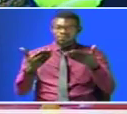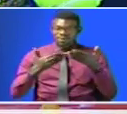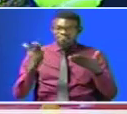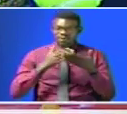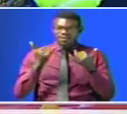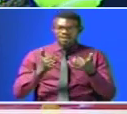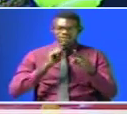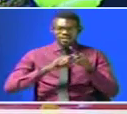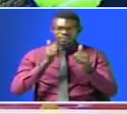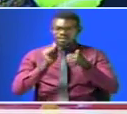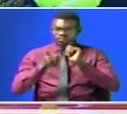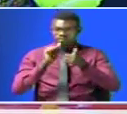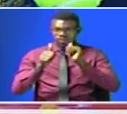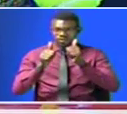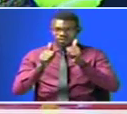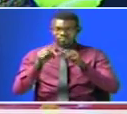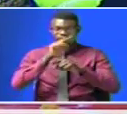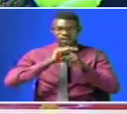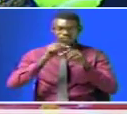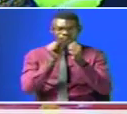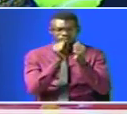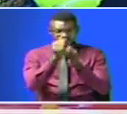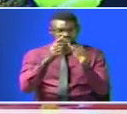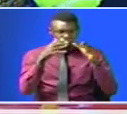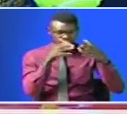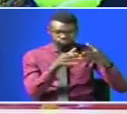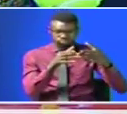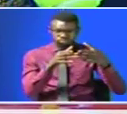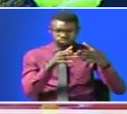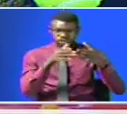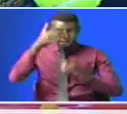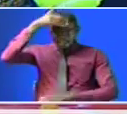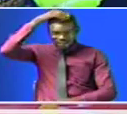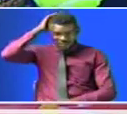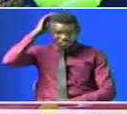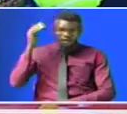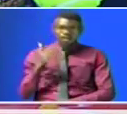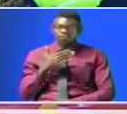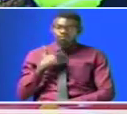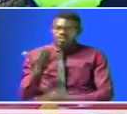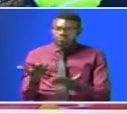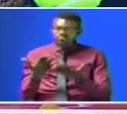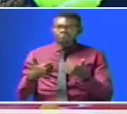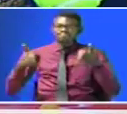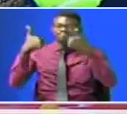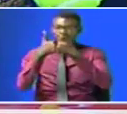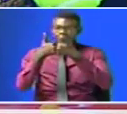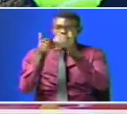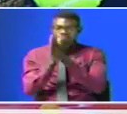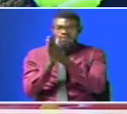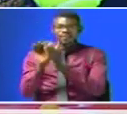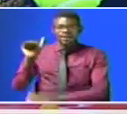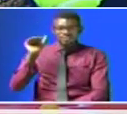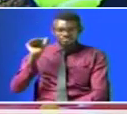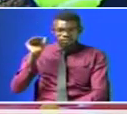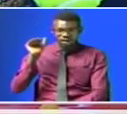Let's get sporty now. The National 15's rugby side Simbas are looking forward to a mouth-watering show when they face Zimbabwe Sables in